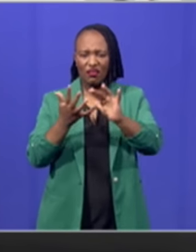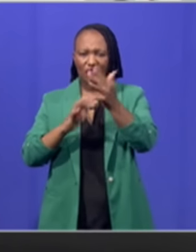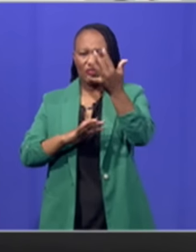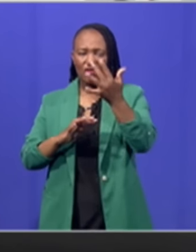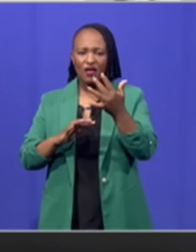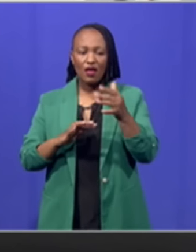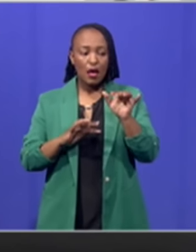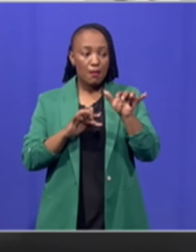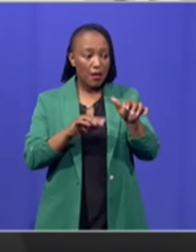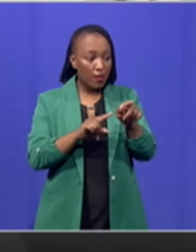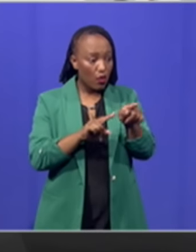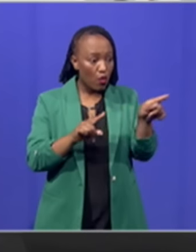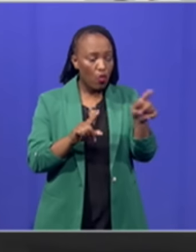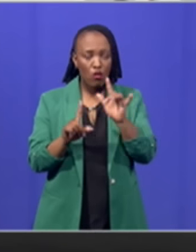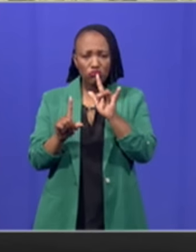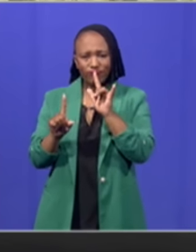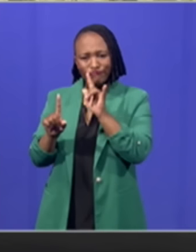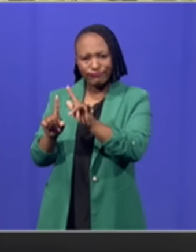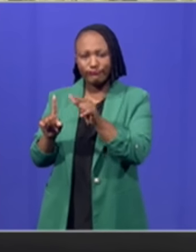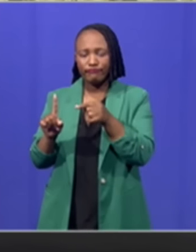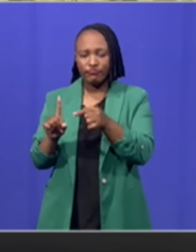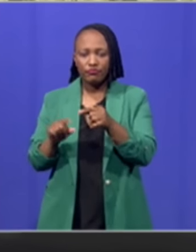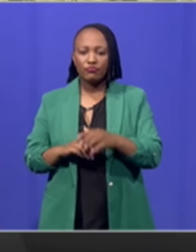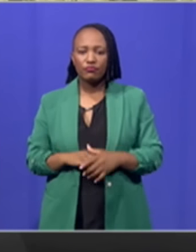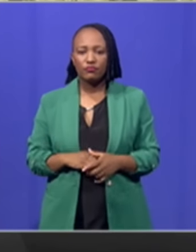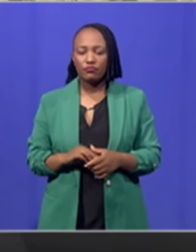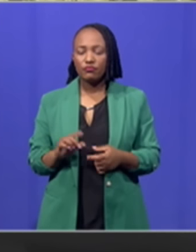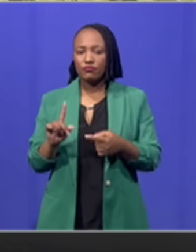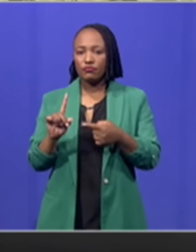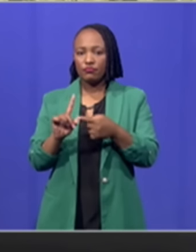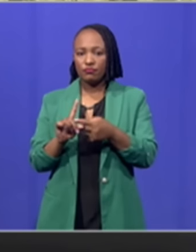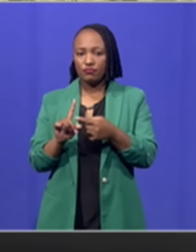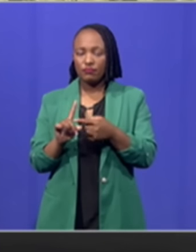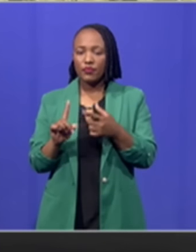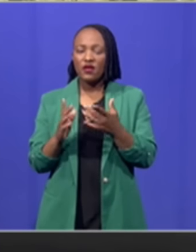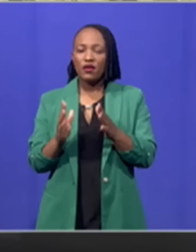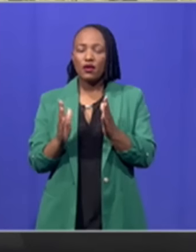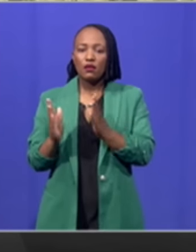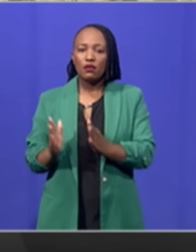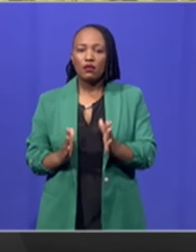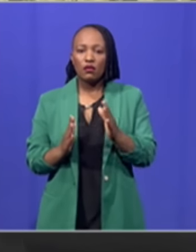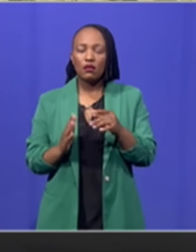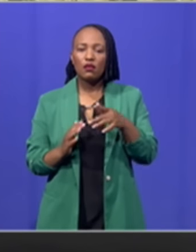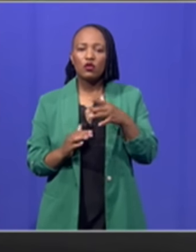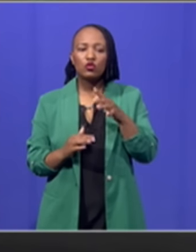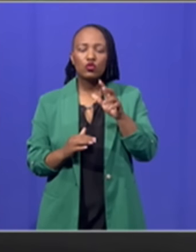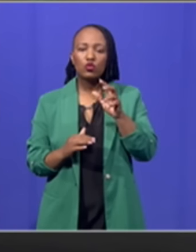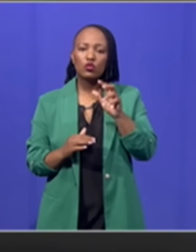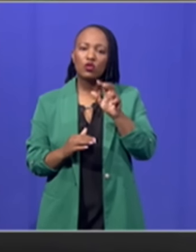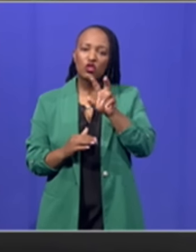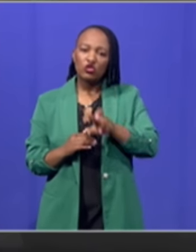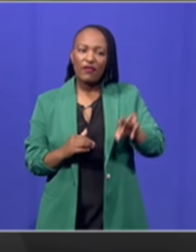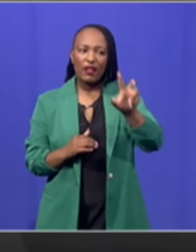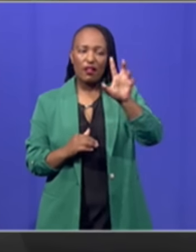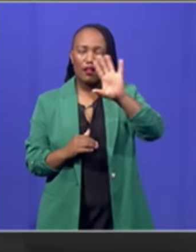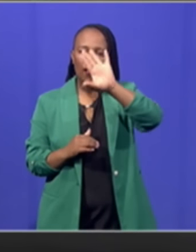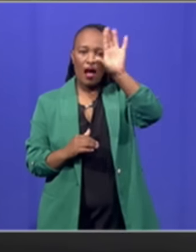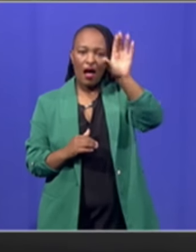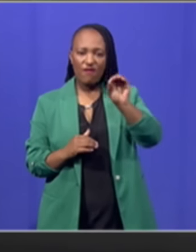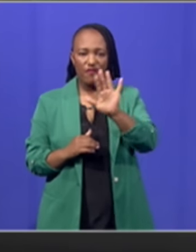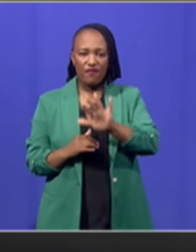those who loved David. Sejobe o ne a rulagantse leeto lotelele la go etela dikarolo tsa Afrika